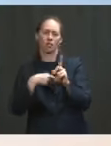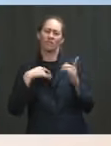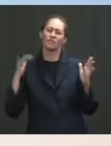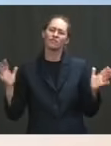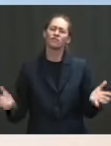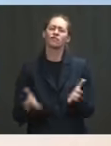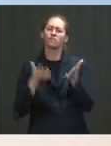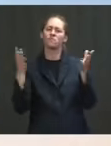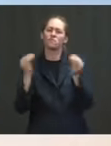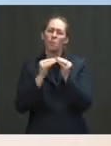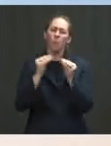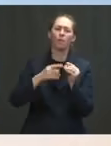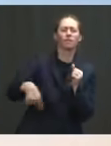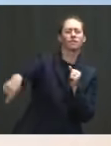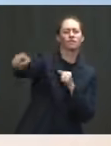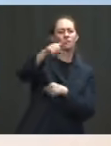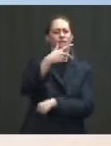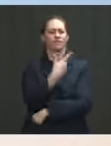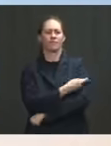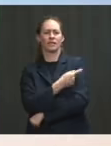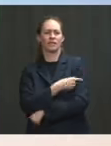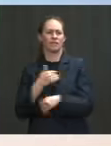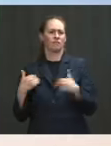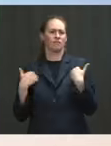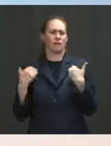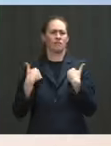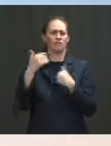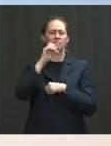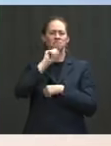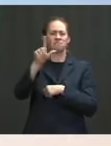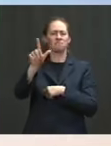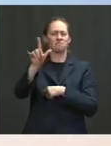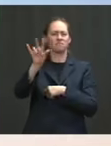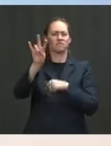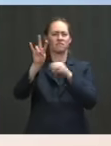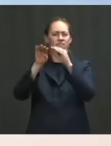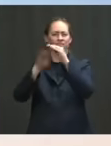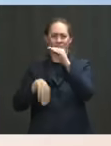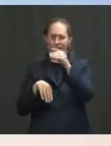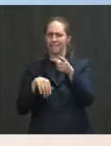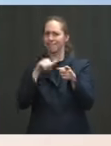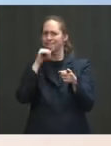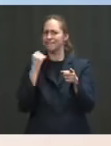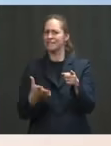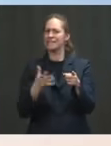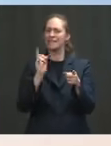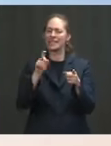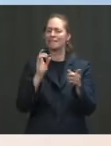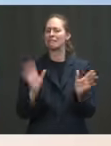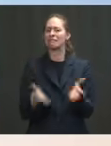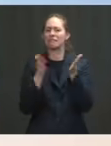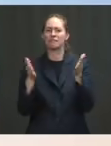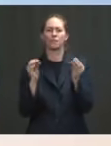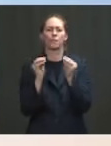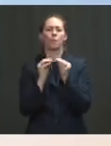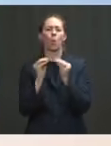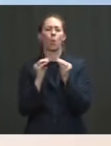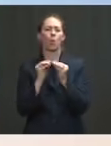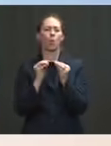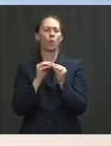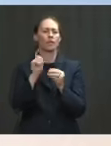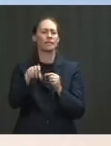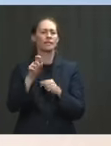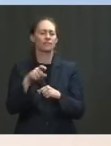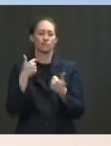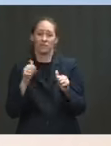the rates of young people under the age of 27 are not where they need to be or we want them to be. So we'll continue to utilize the best practices